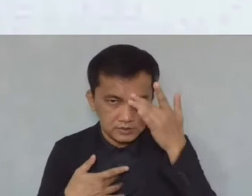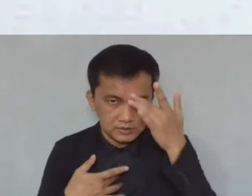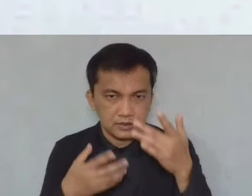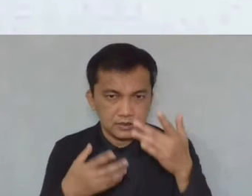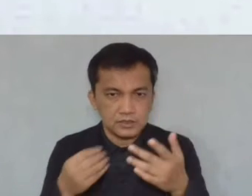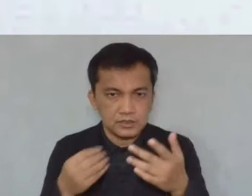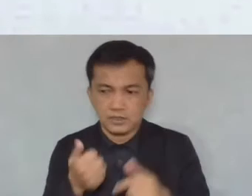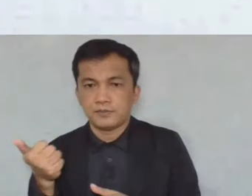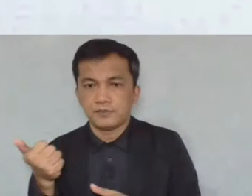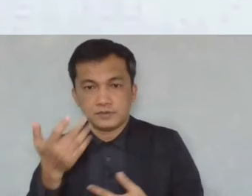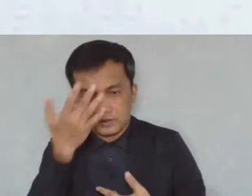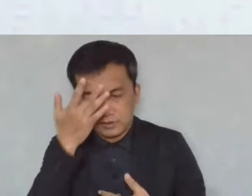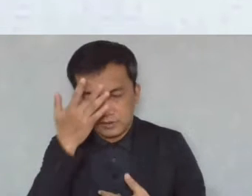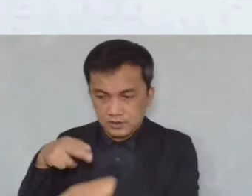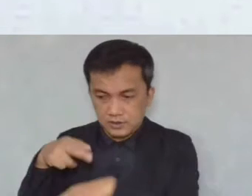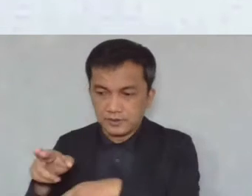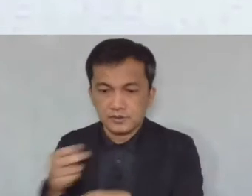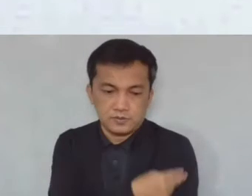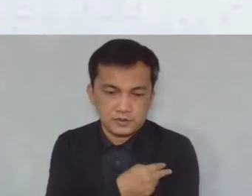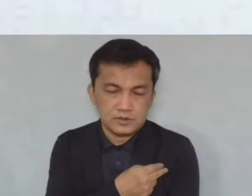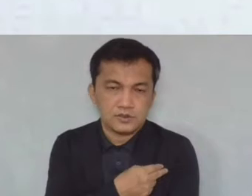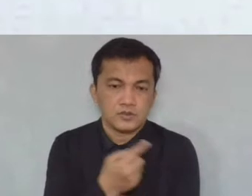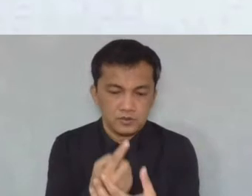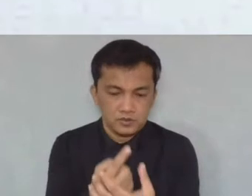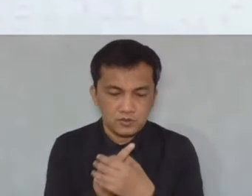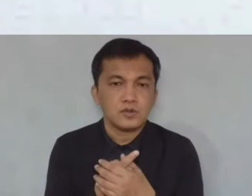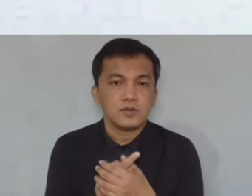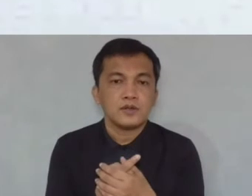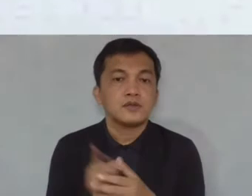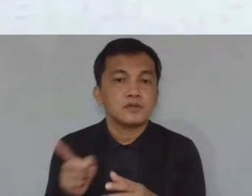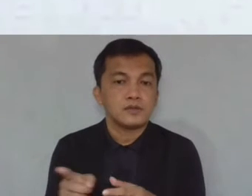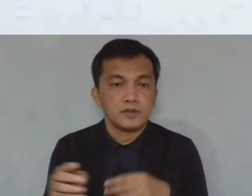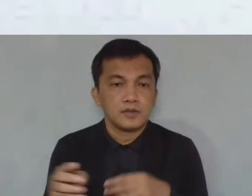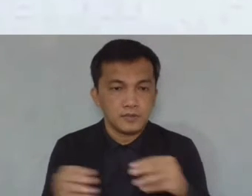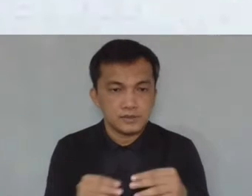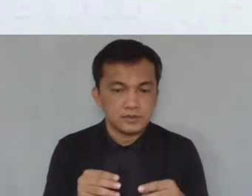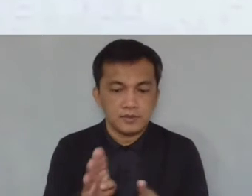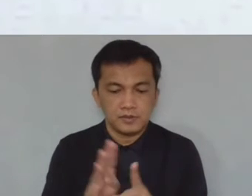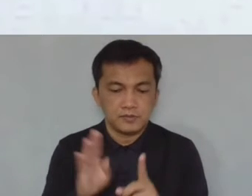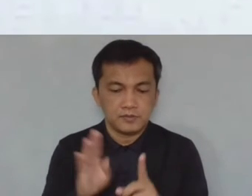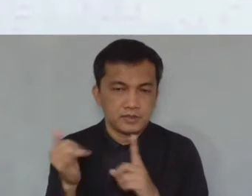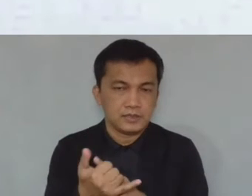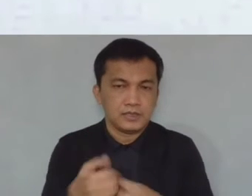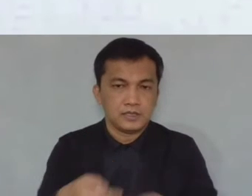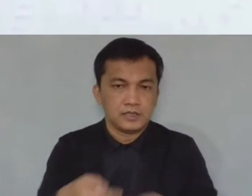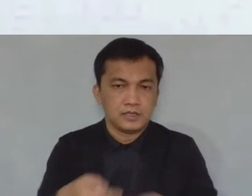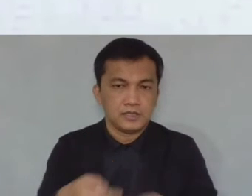comorbidities. Referral to hospital or quarantine facility managed by barangay health workers.